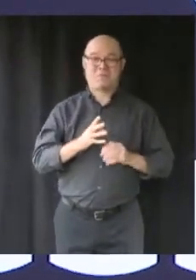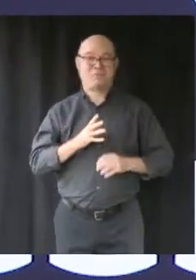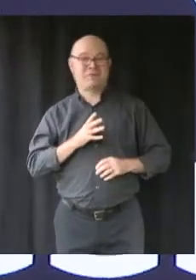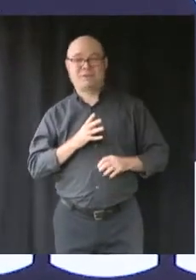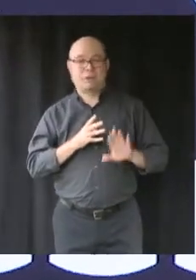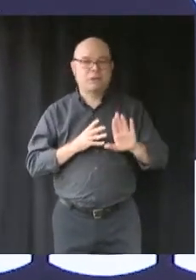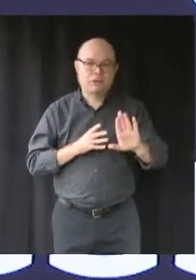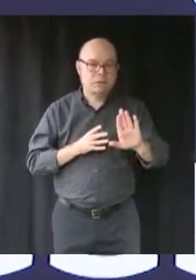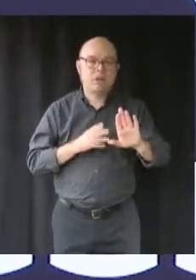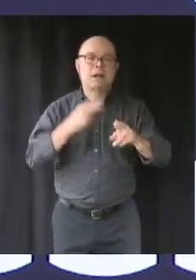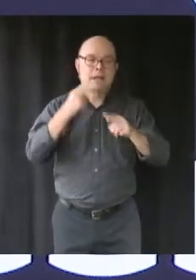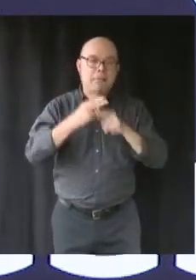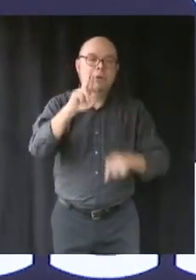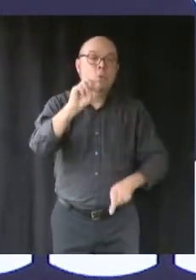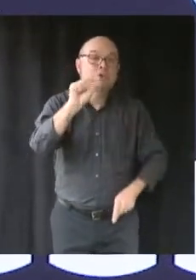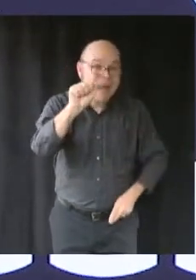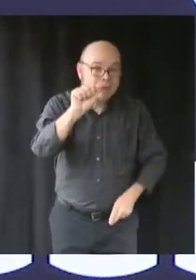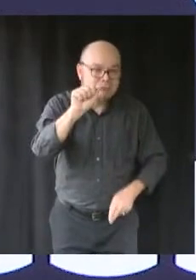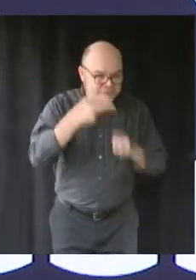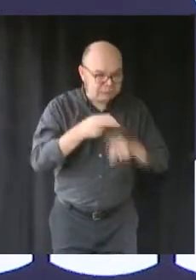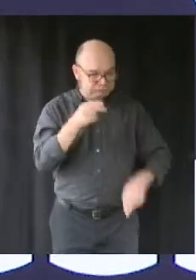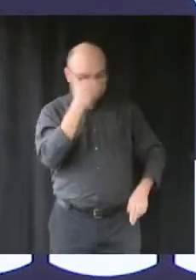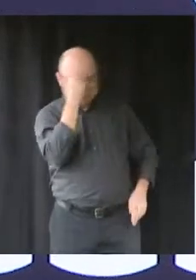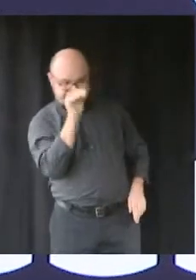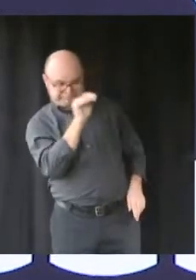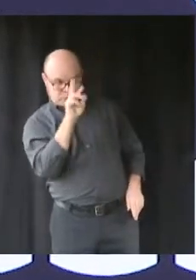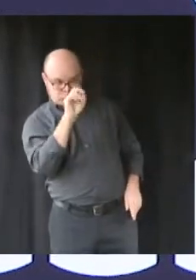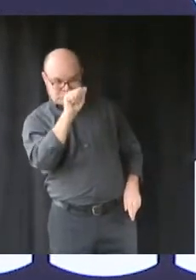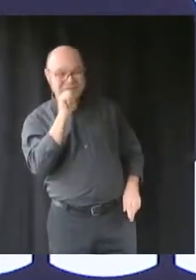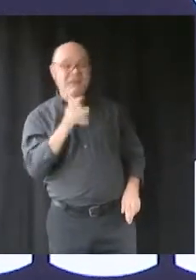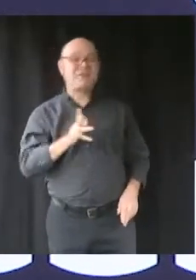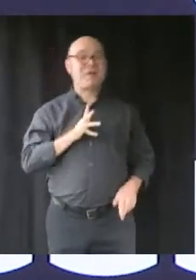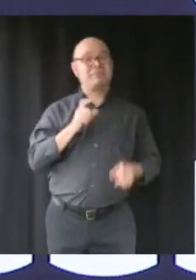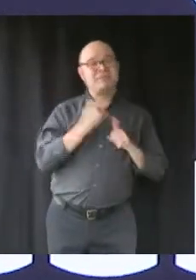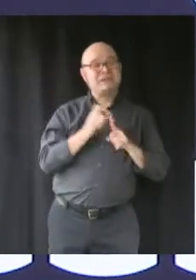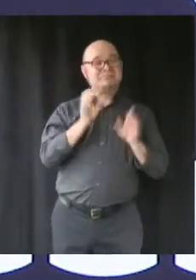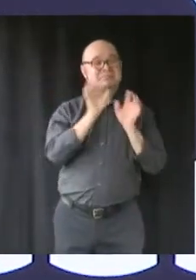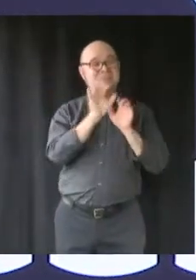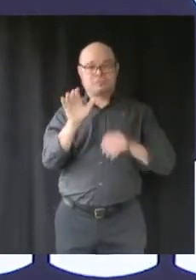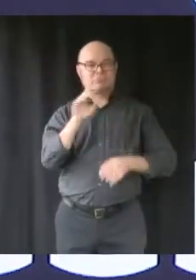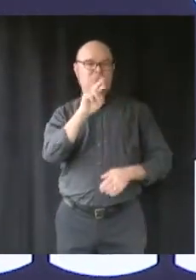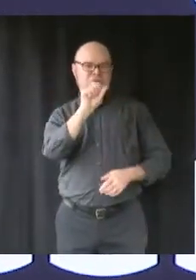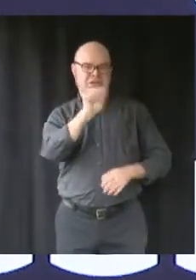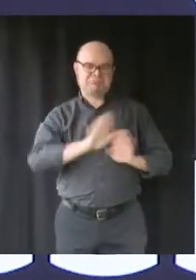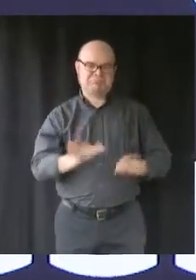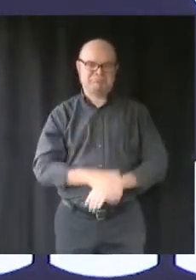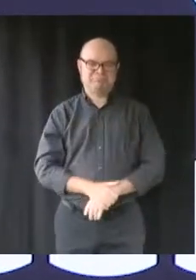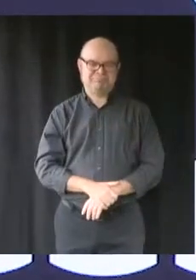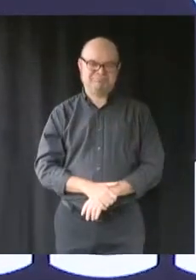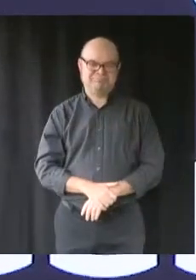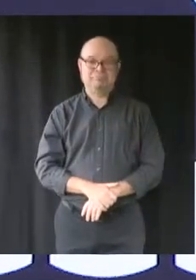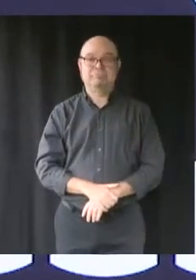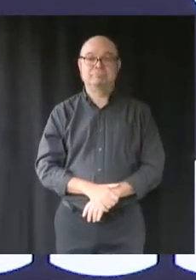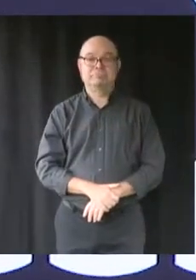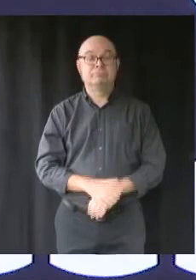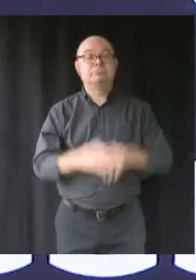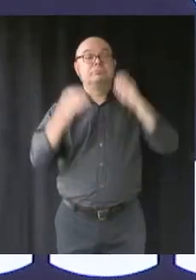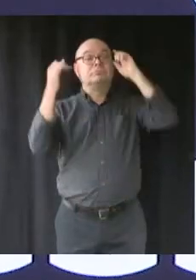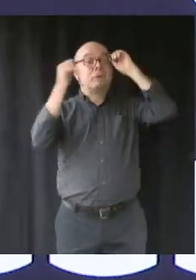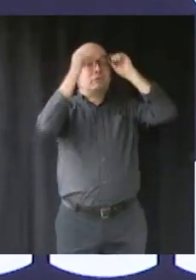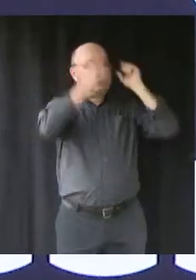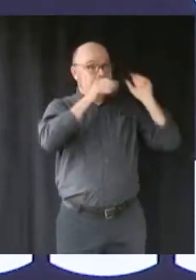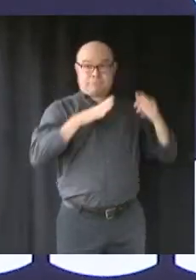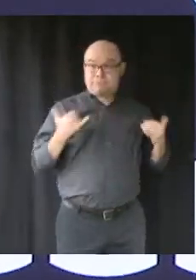we are so proud of you and thrilled to have you with us today. Ladies and gentlemen, Chairwoman